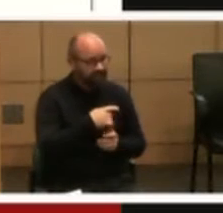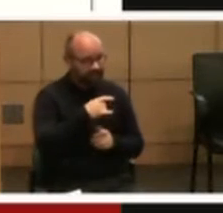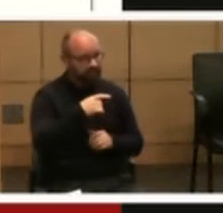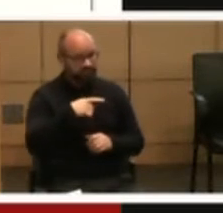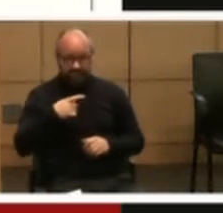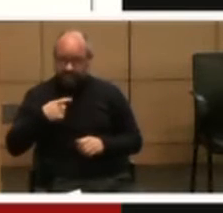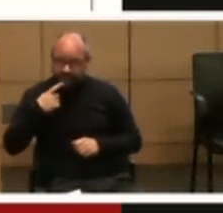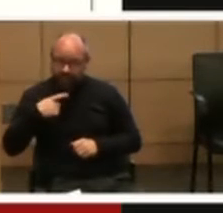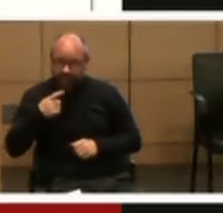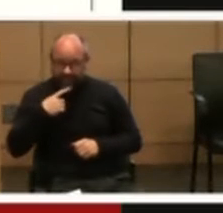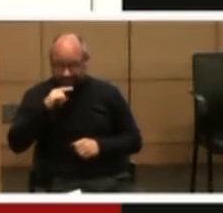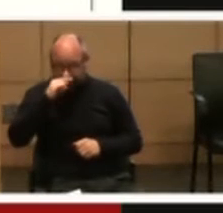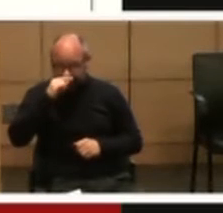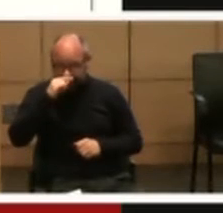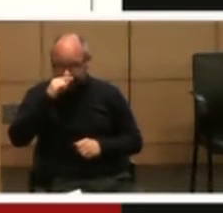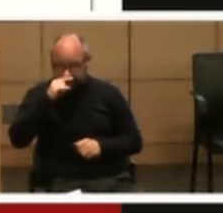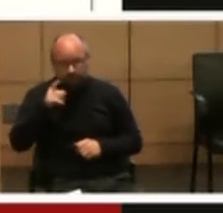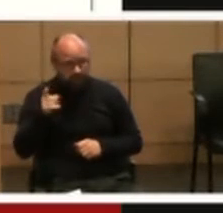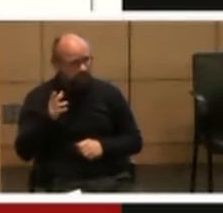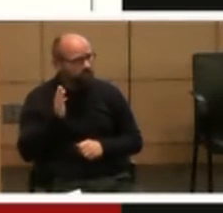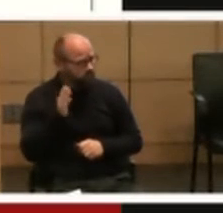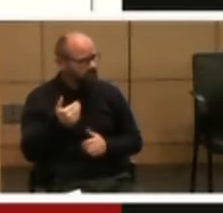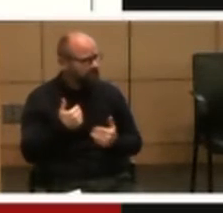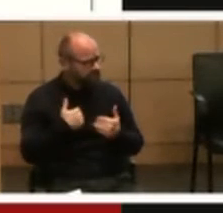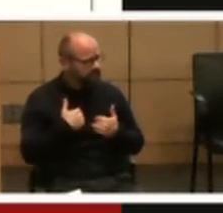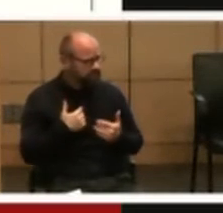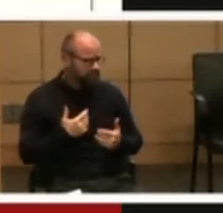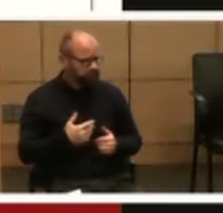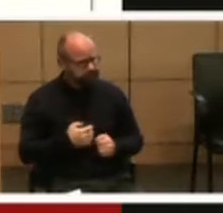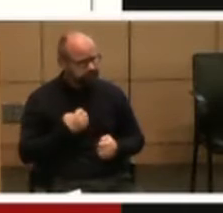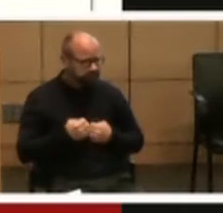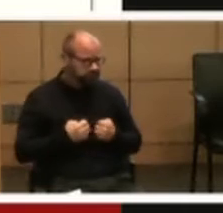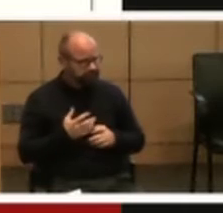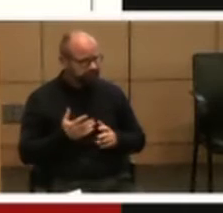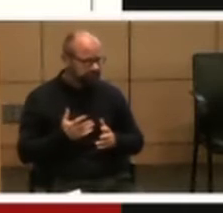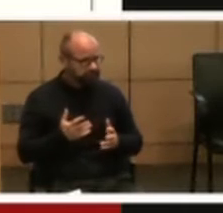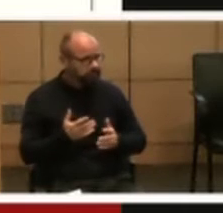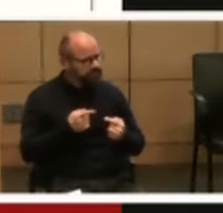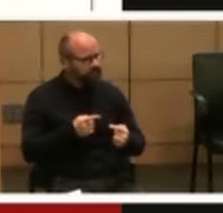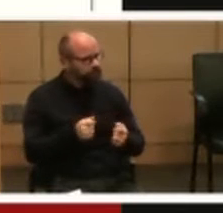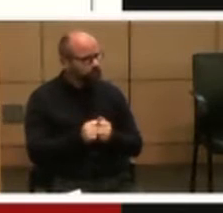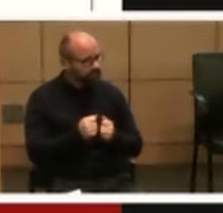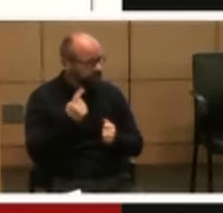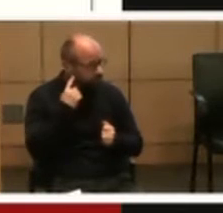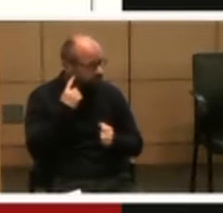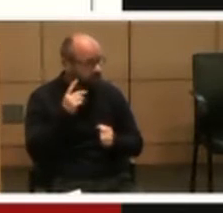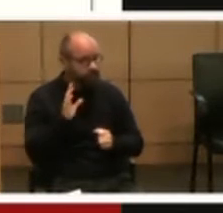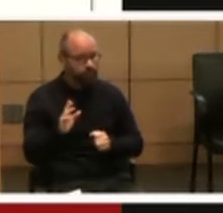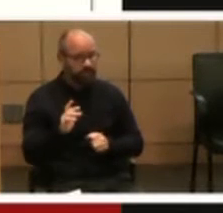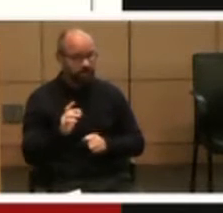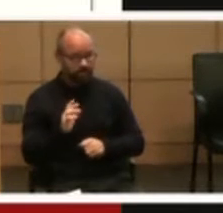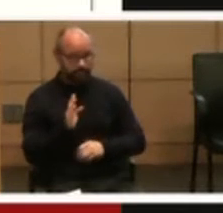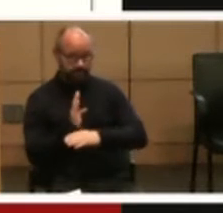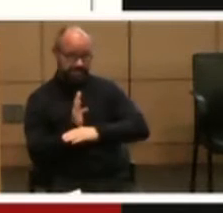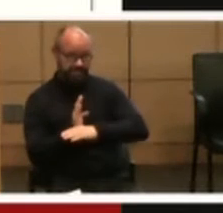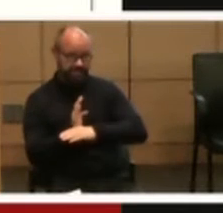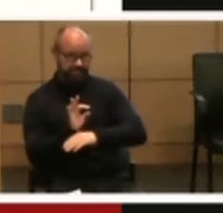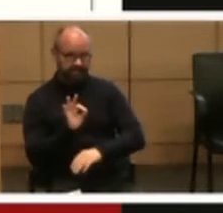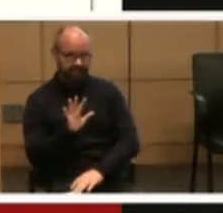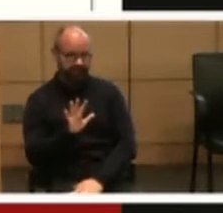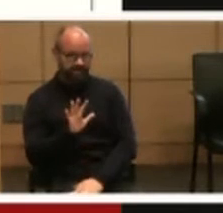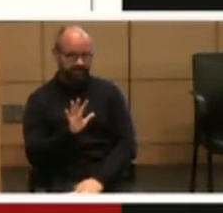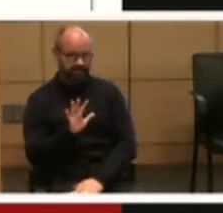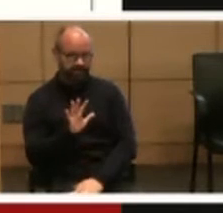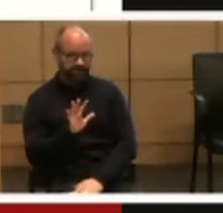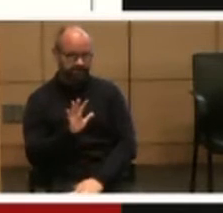hearing, even they will occasionally have some difficulties with hearing. And so their mean is really right at 95. But